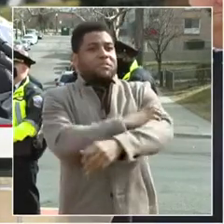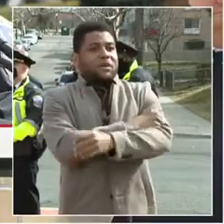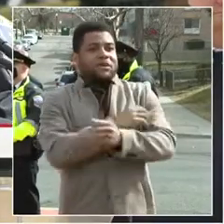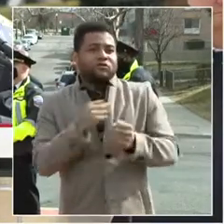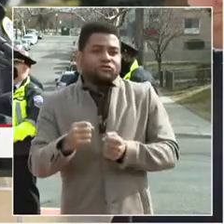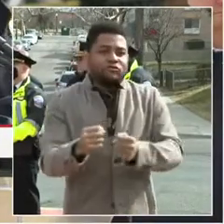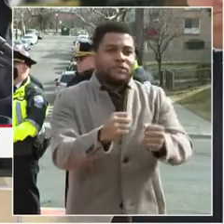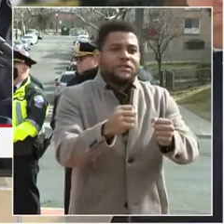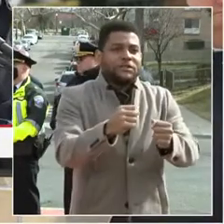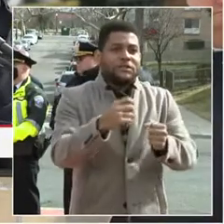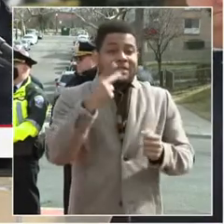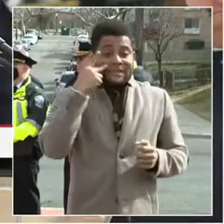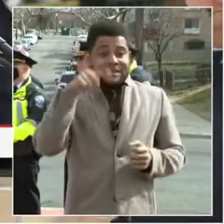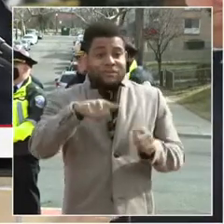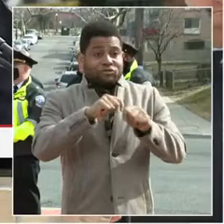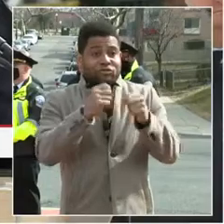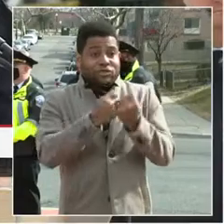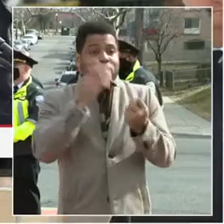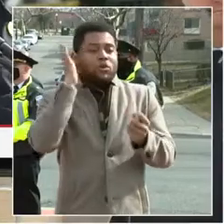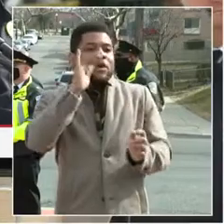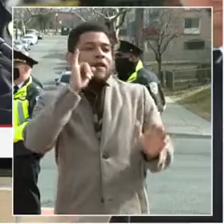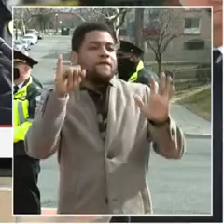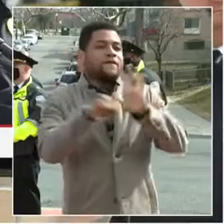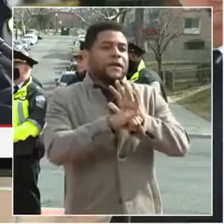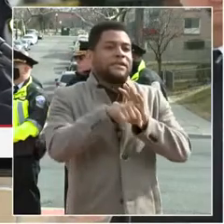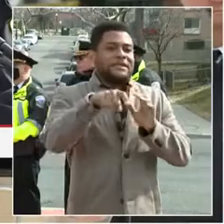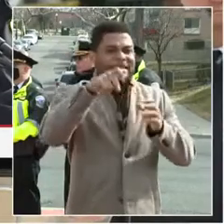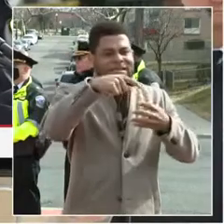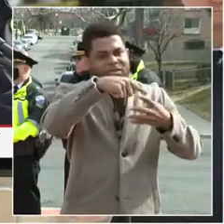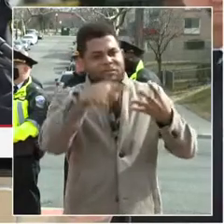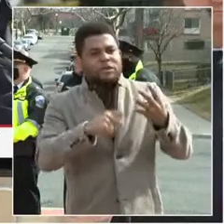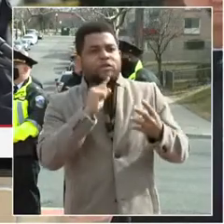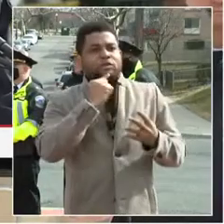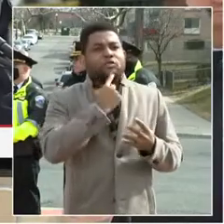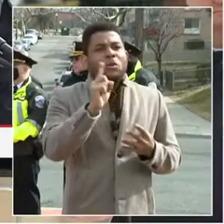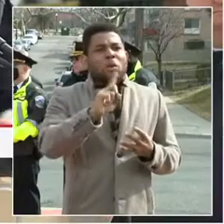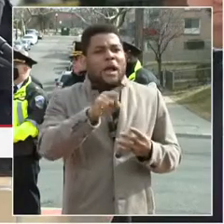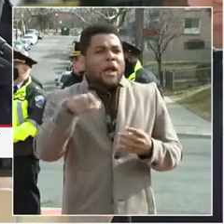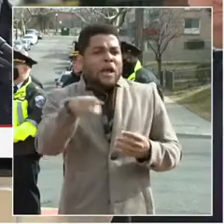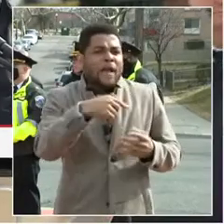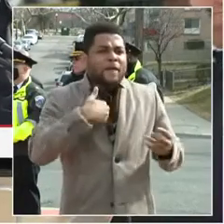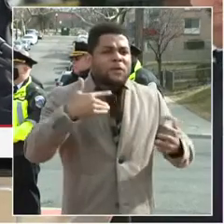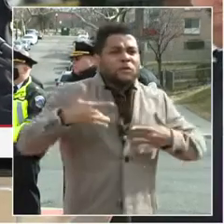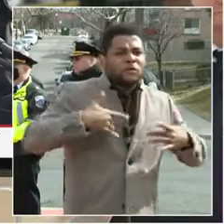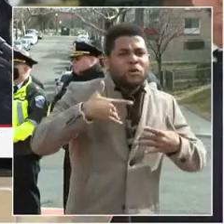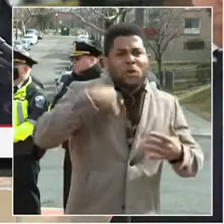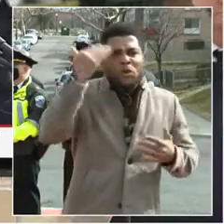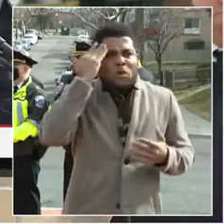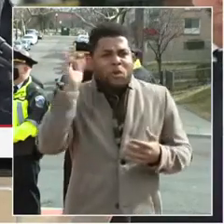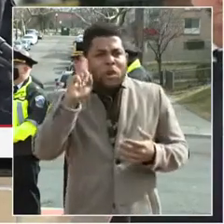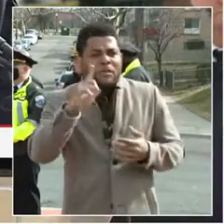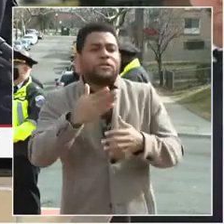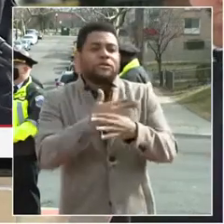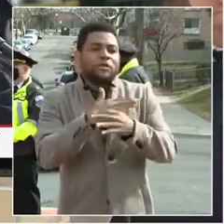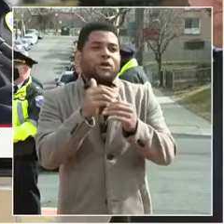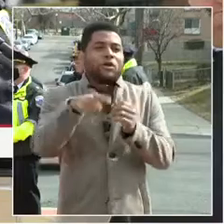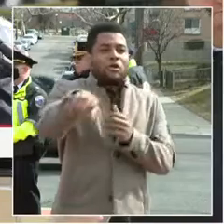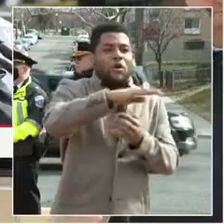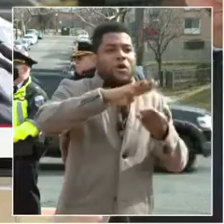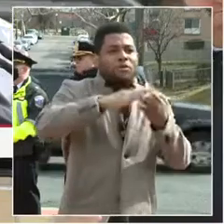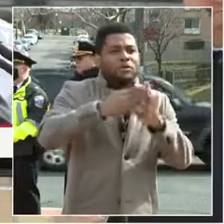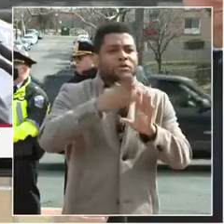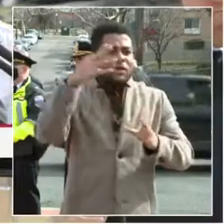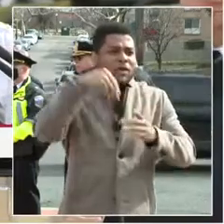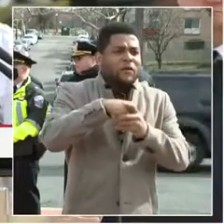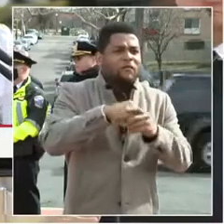teams will identify community needs and areas of concern through community engagement and walking neighborhoods with